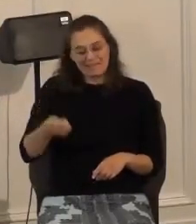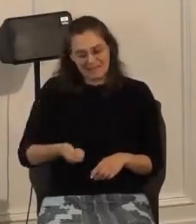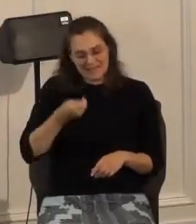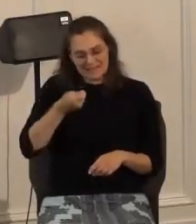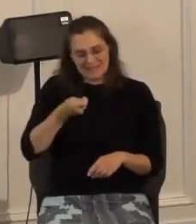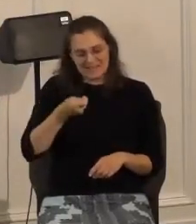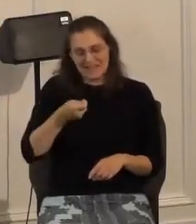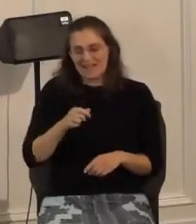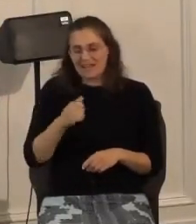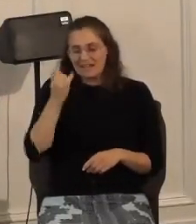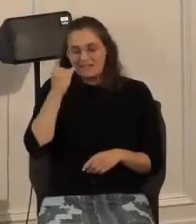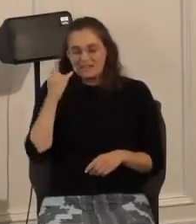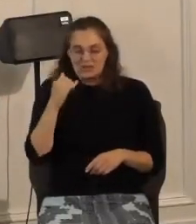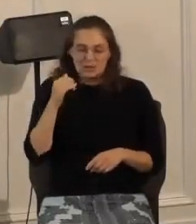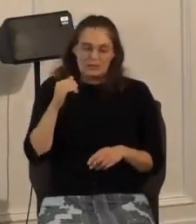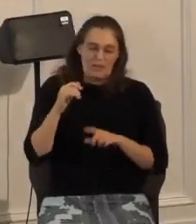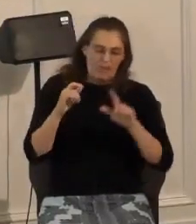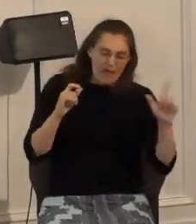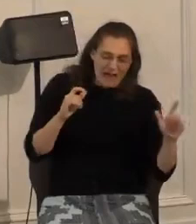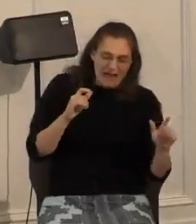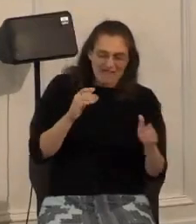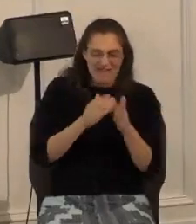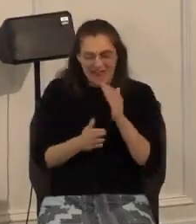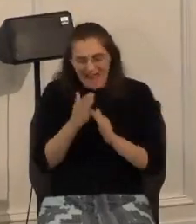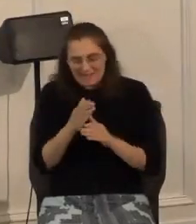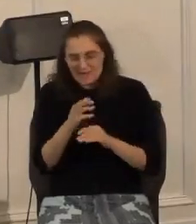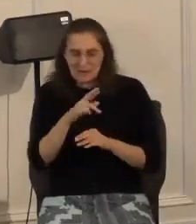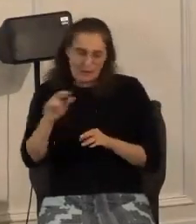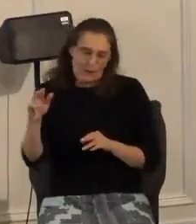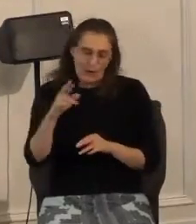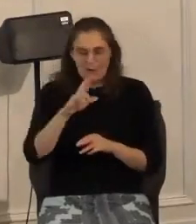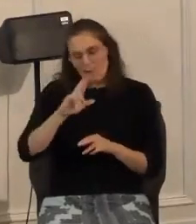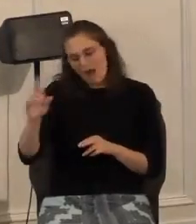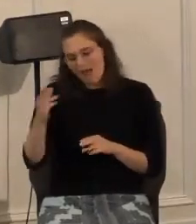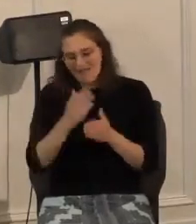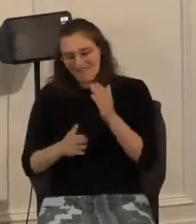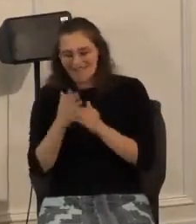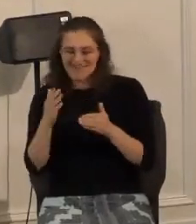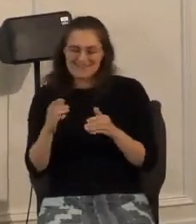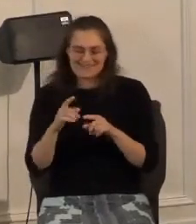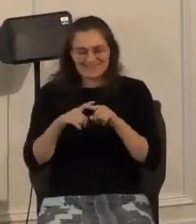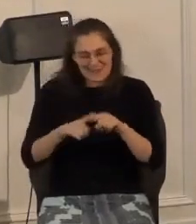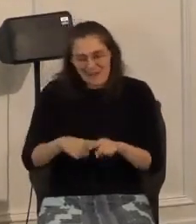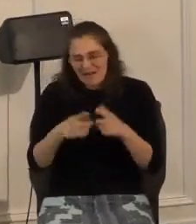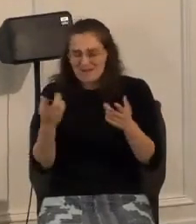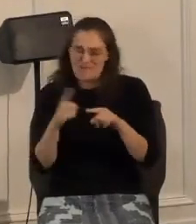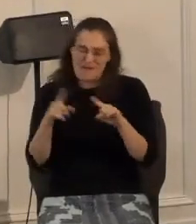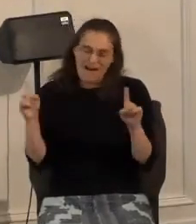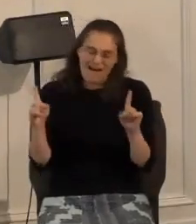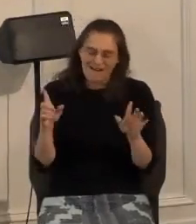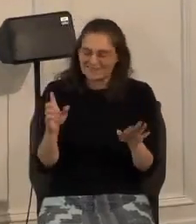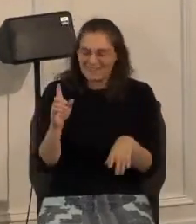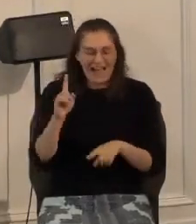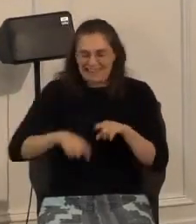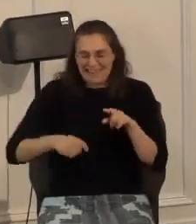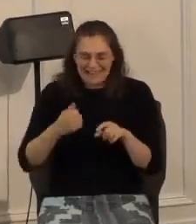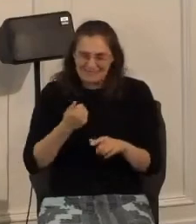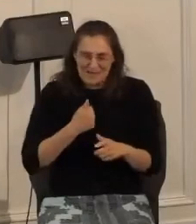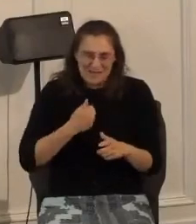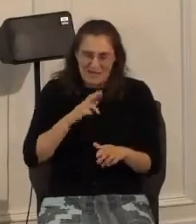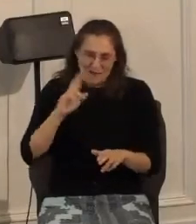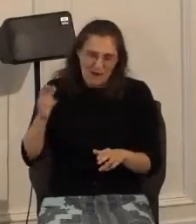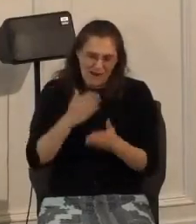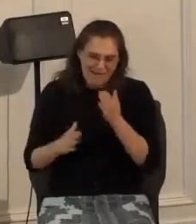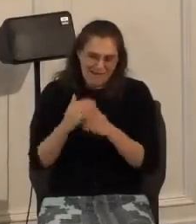If you're right-handed, I don't know how you do it. I can't eat right-handed. So you do that. Okay? So this is sort of funny. It's almost sort of weird,